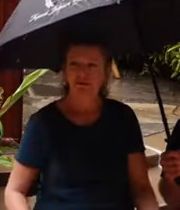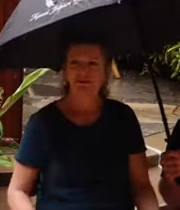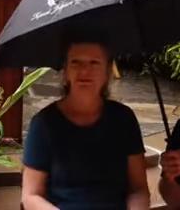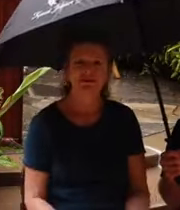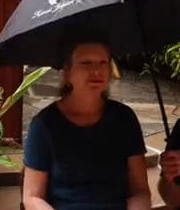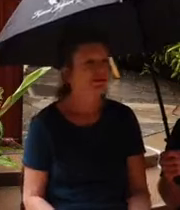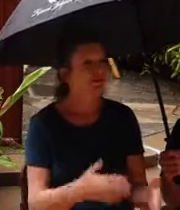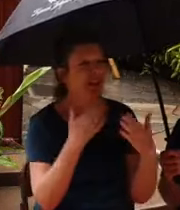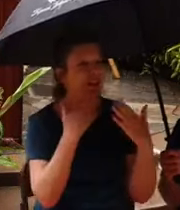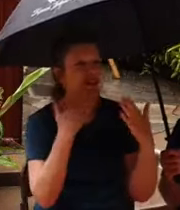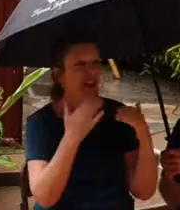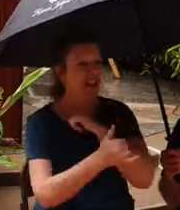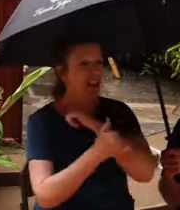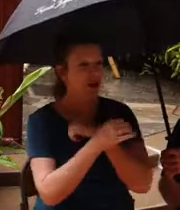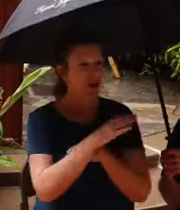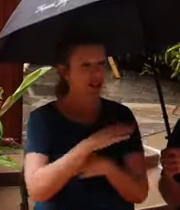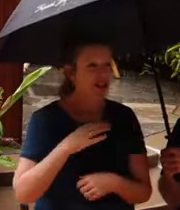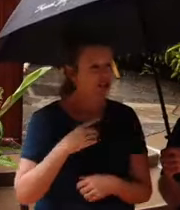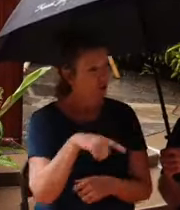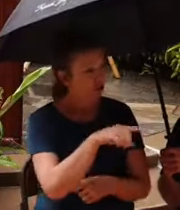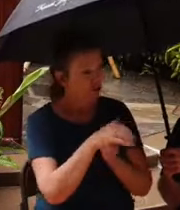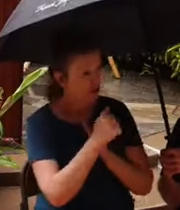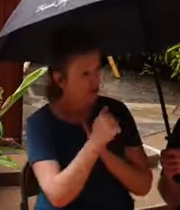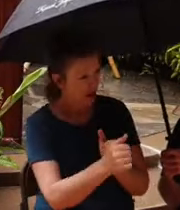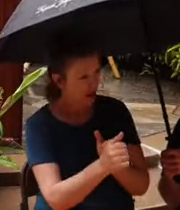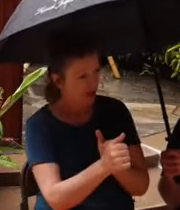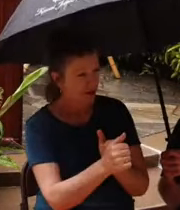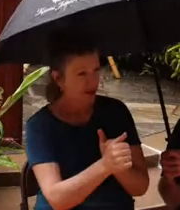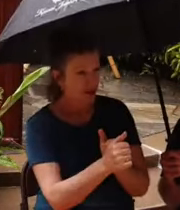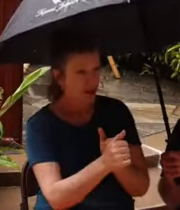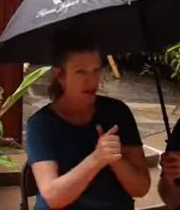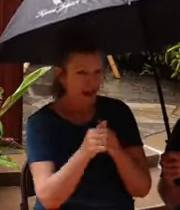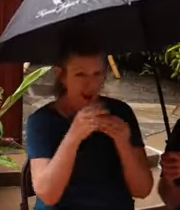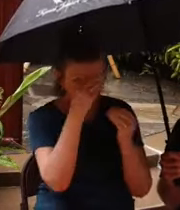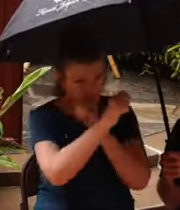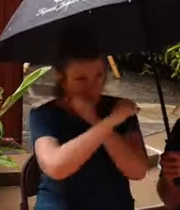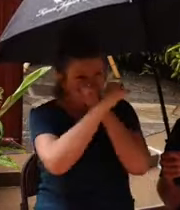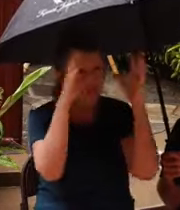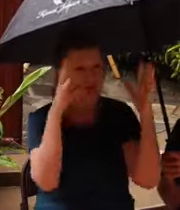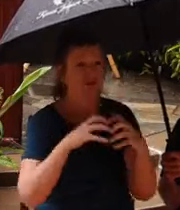We thank our county council for your guidance in bringing this shared vision to life.